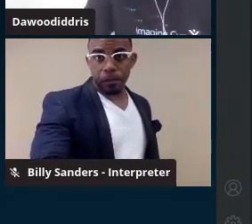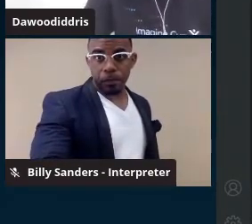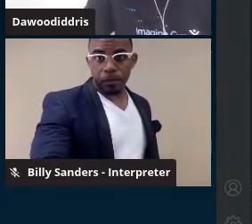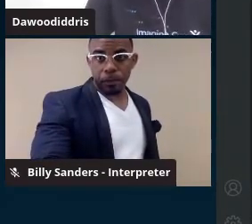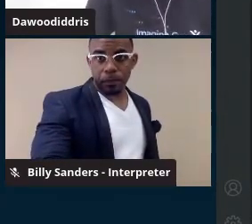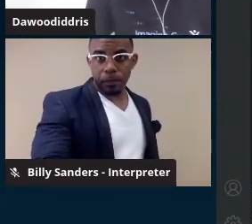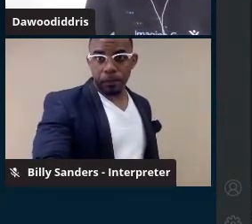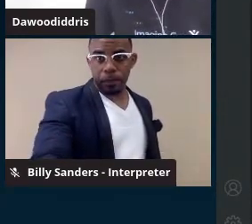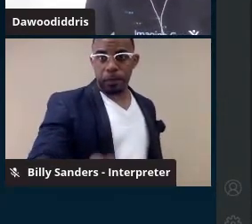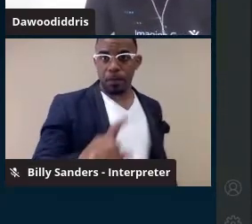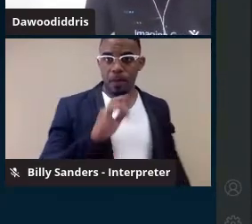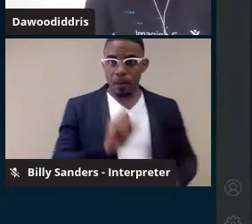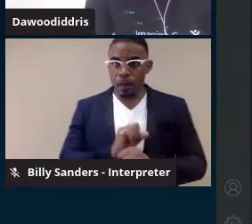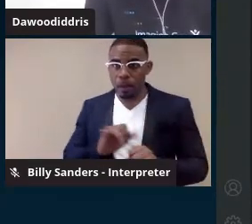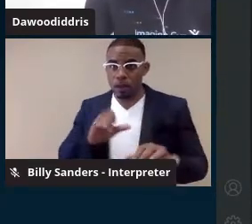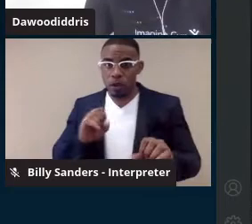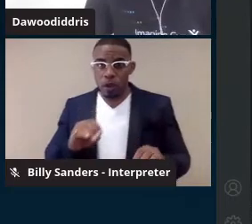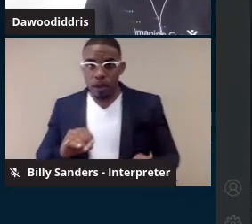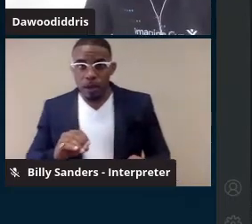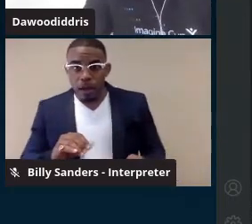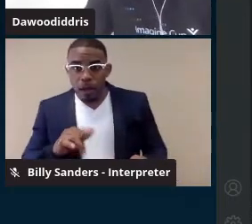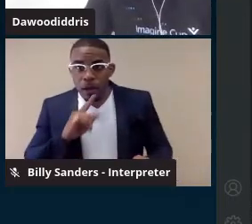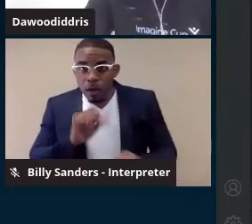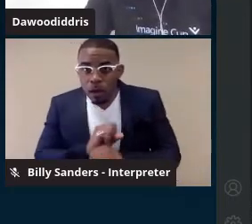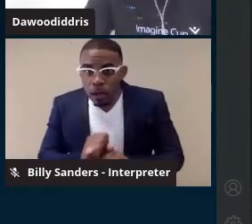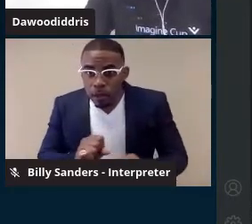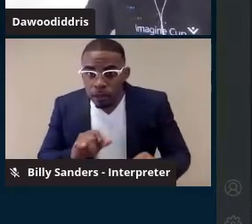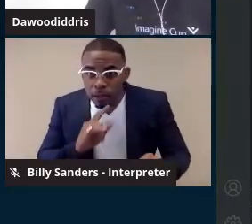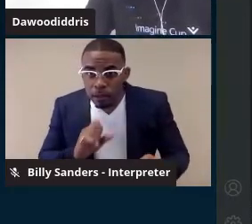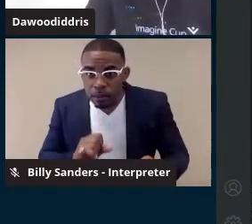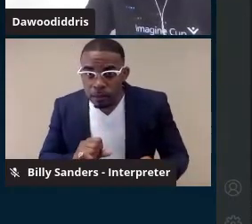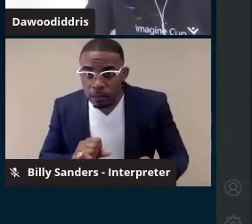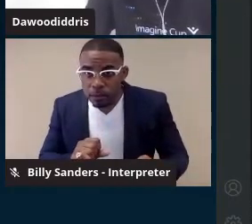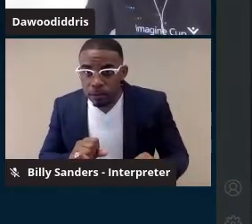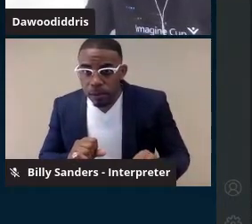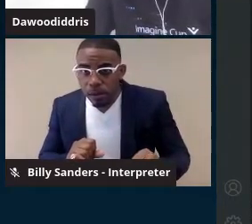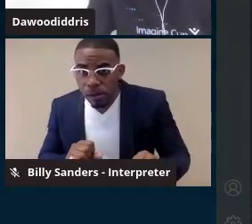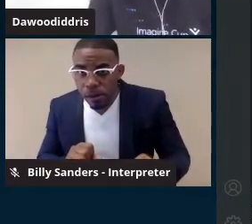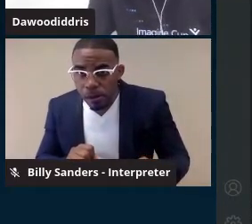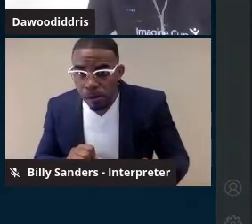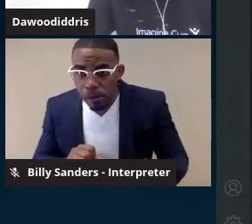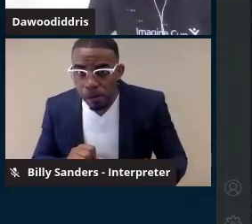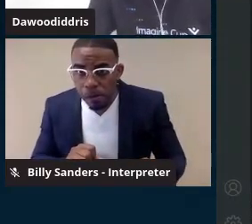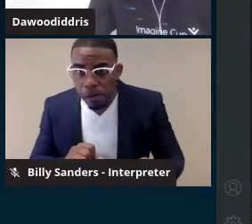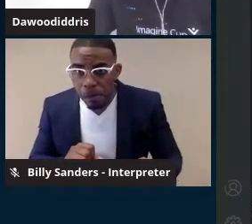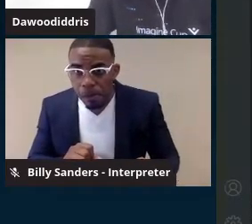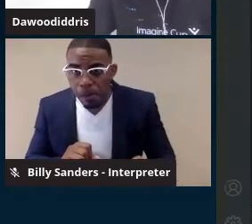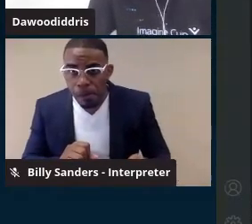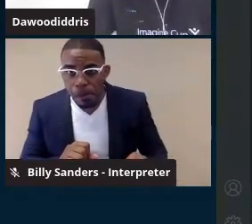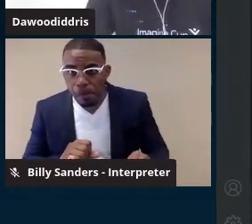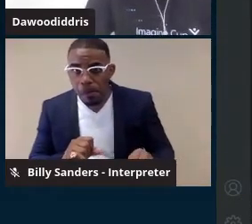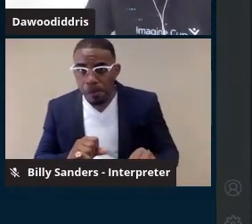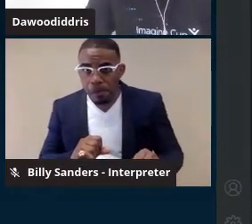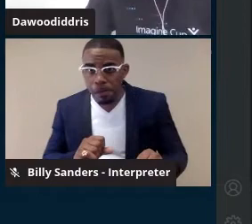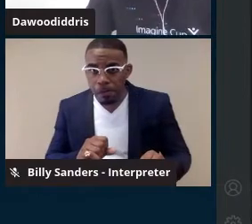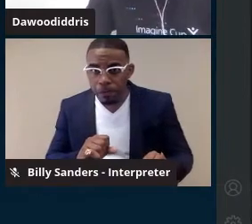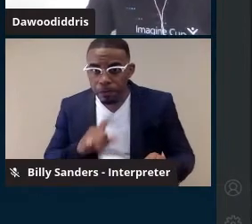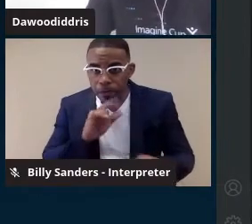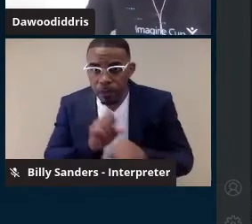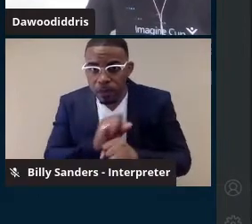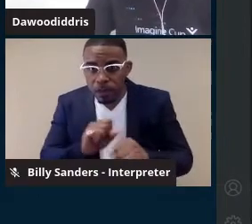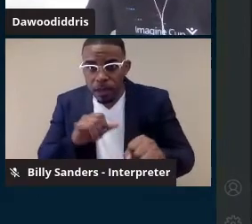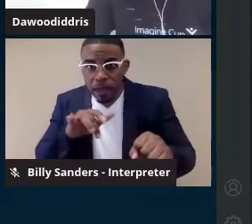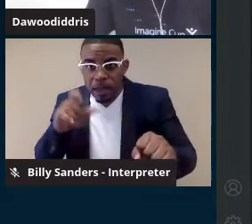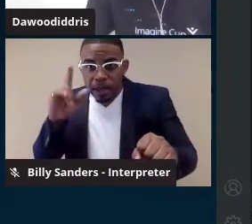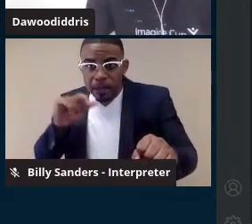the Mongo client, okay? So I'm going to new this guy up. Once I new this guy up, I'm going to come down here, and then I would